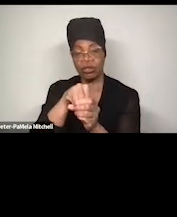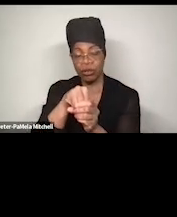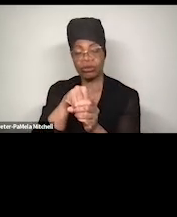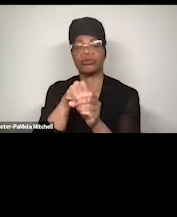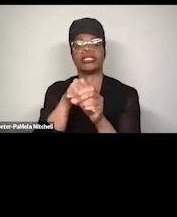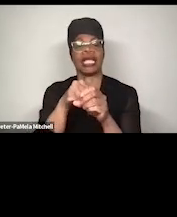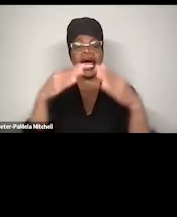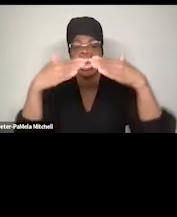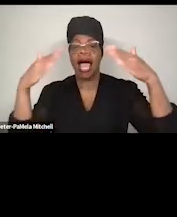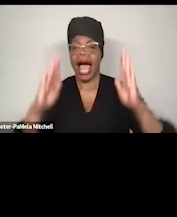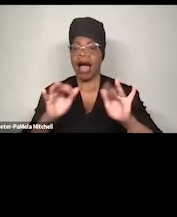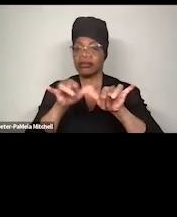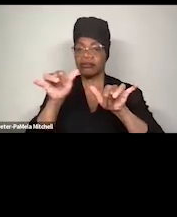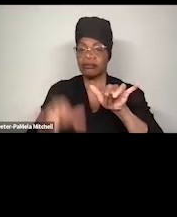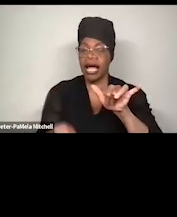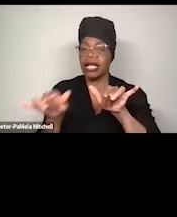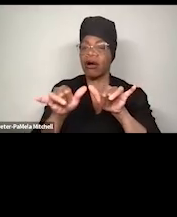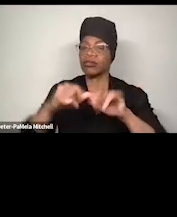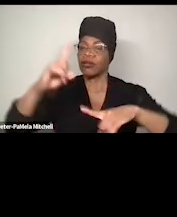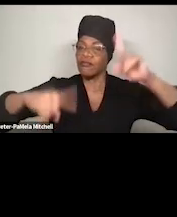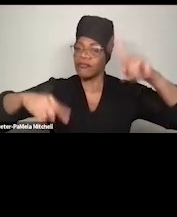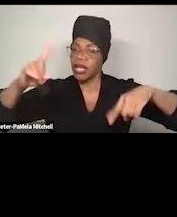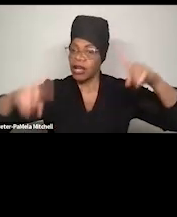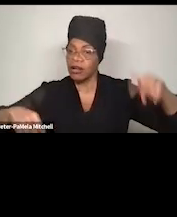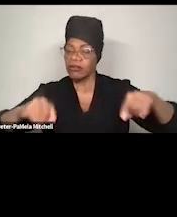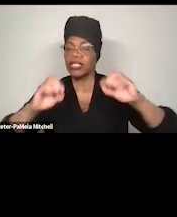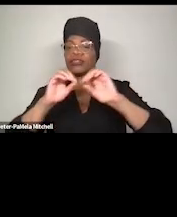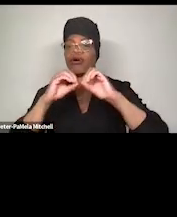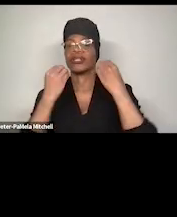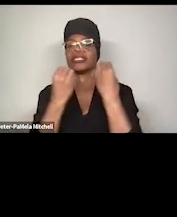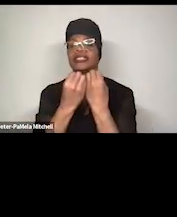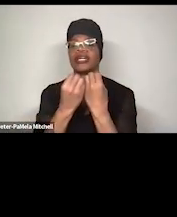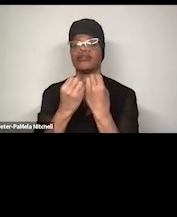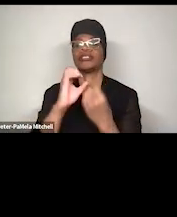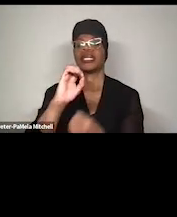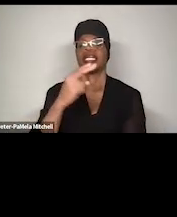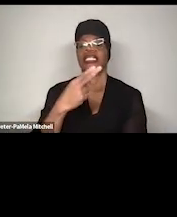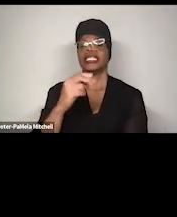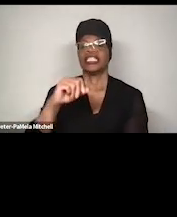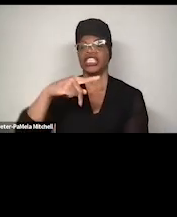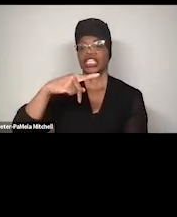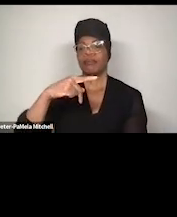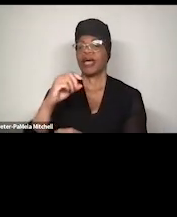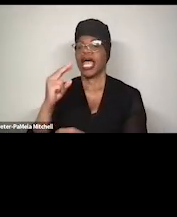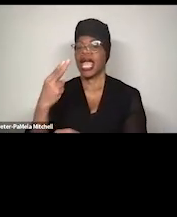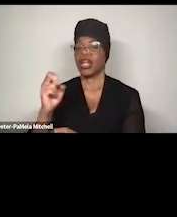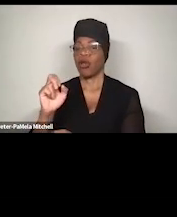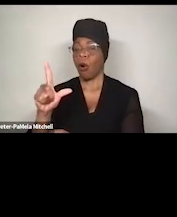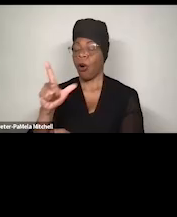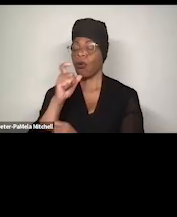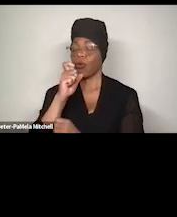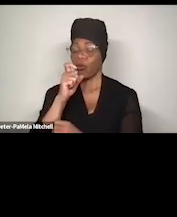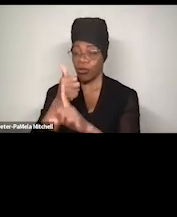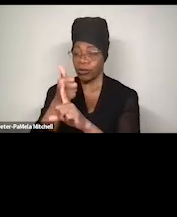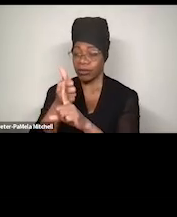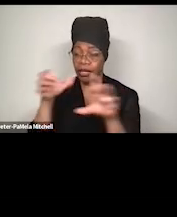instability. And then various other organizations like Chapin Hall, for example, do their own well-funded count efforts. So